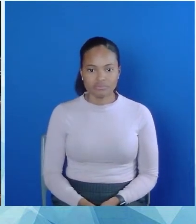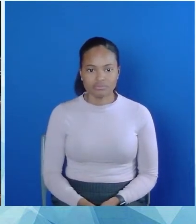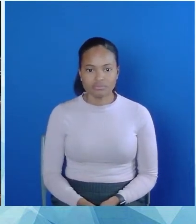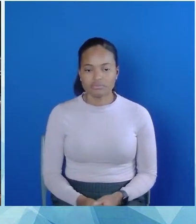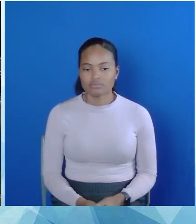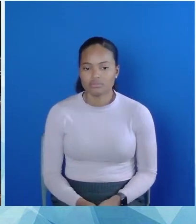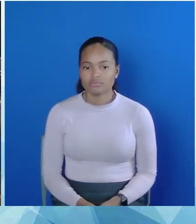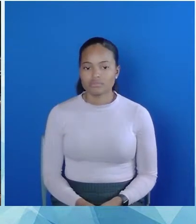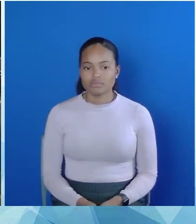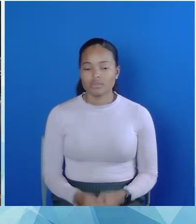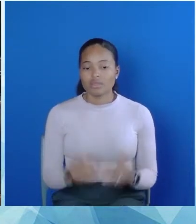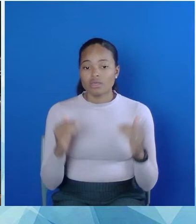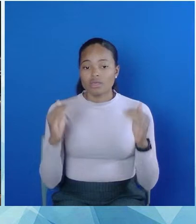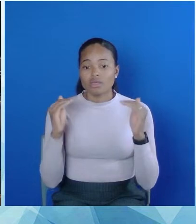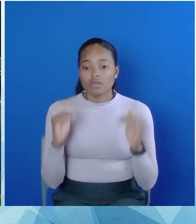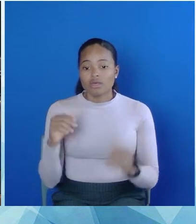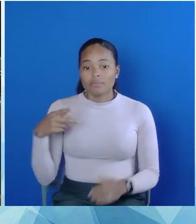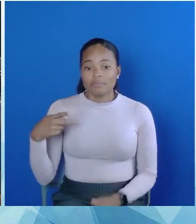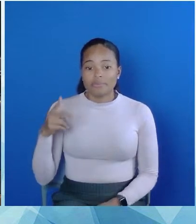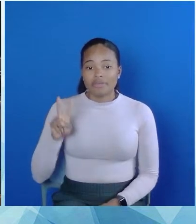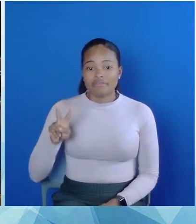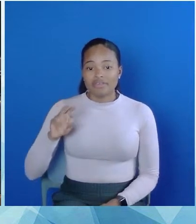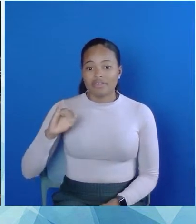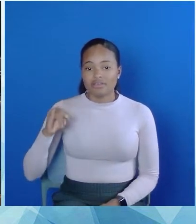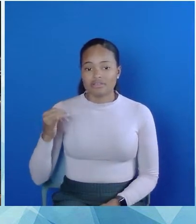Next I have PV Jans.